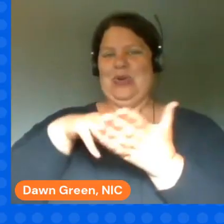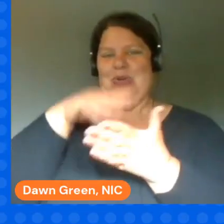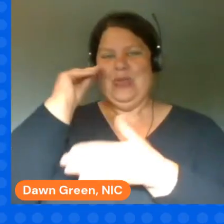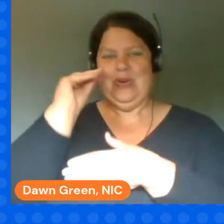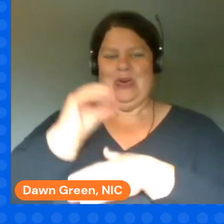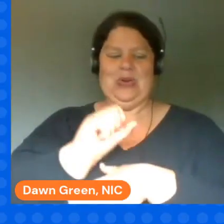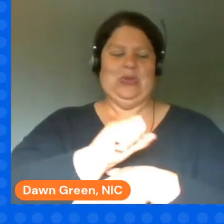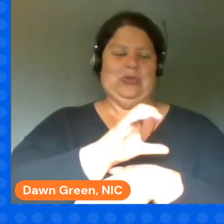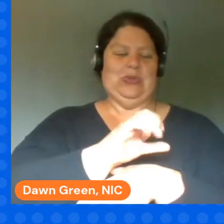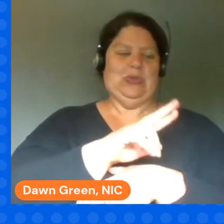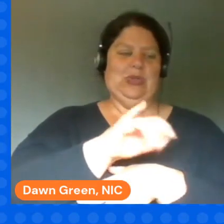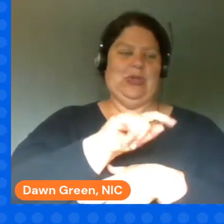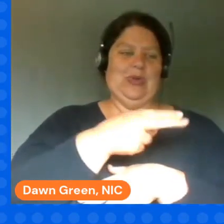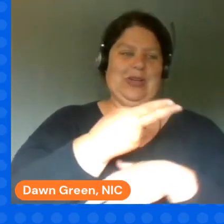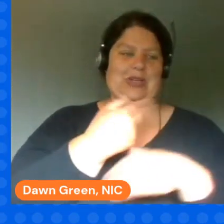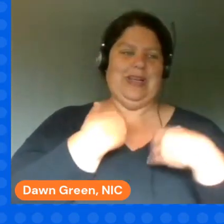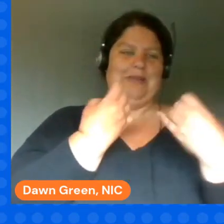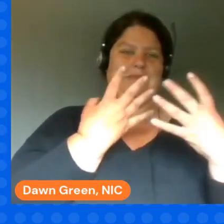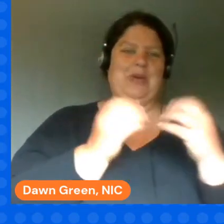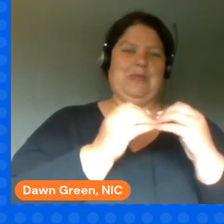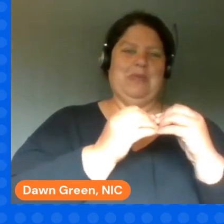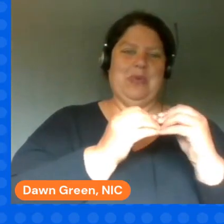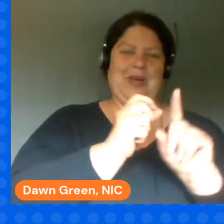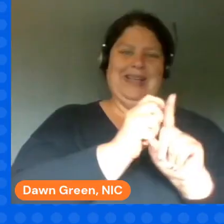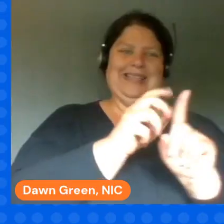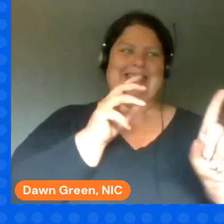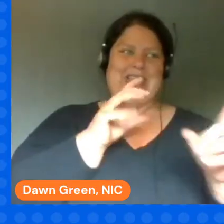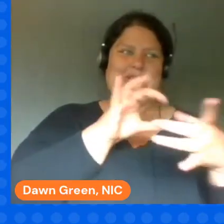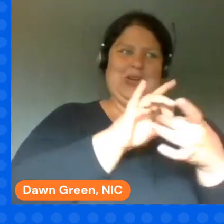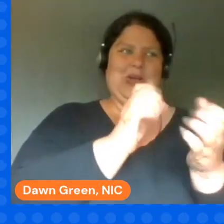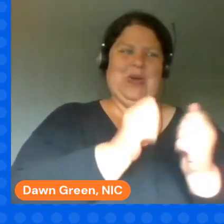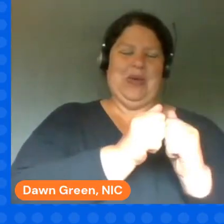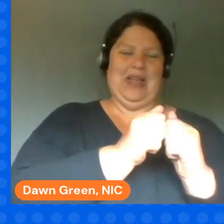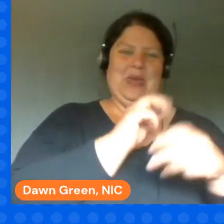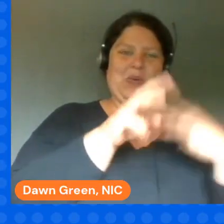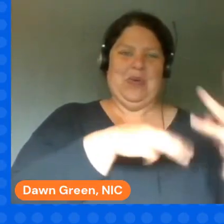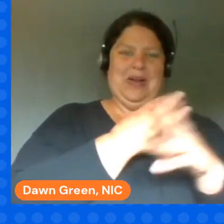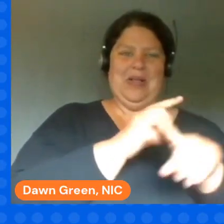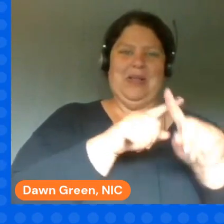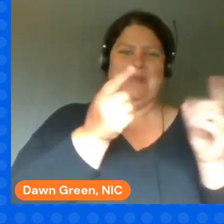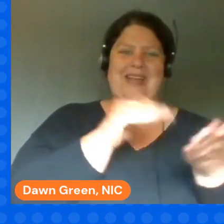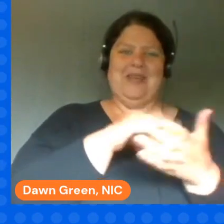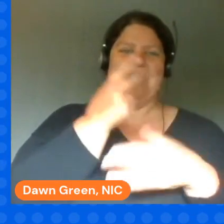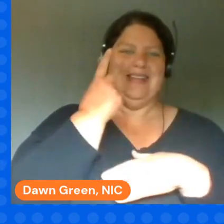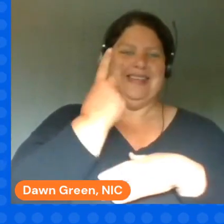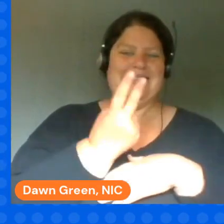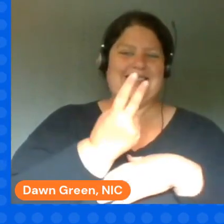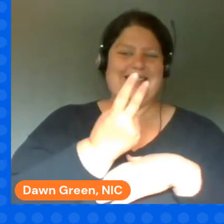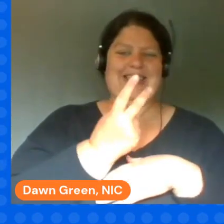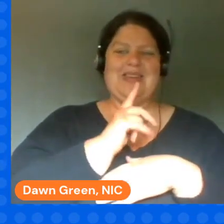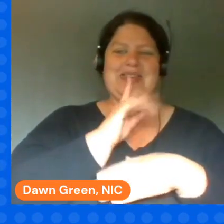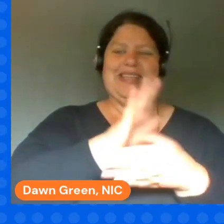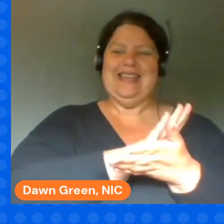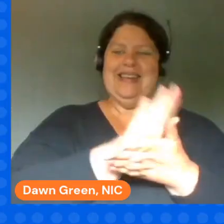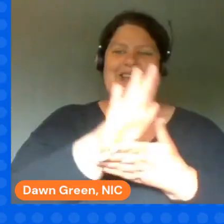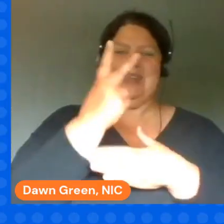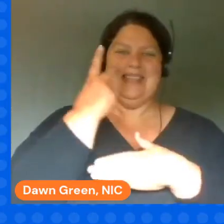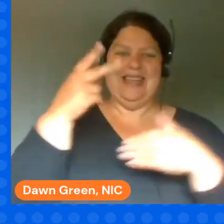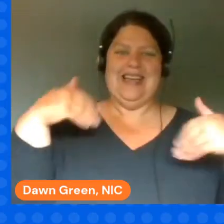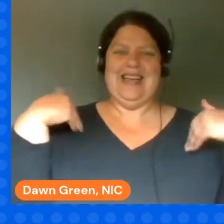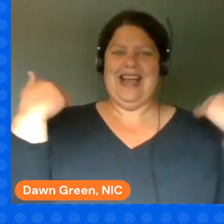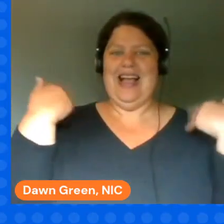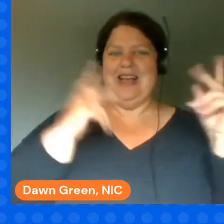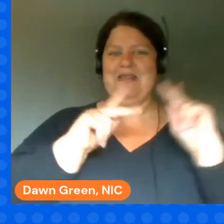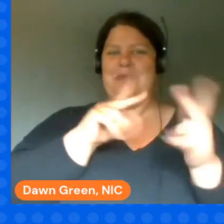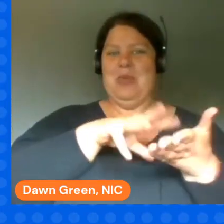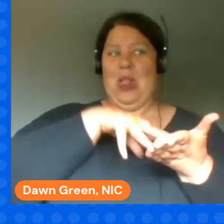and connections with the physical world. But again, we see it's really nice to see young people learning with one and then going to the